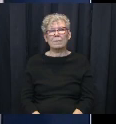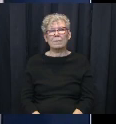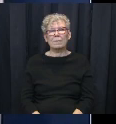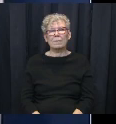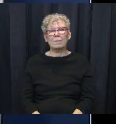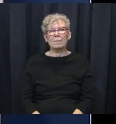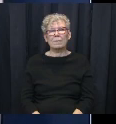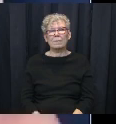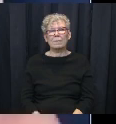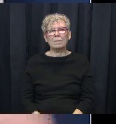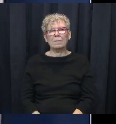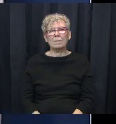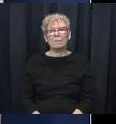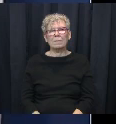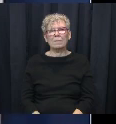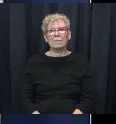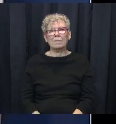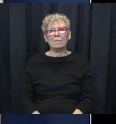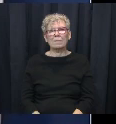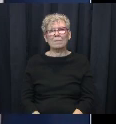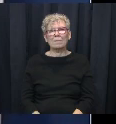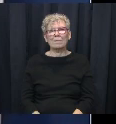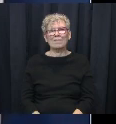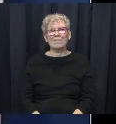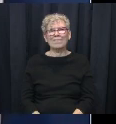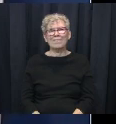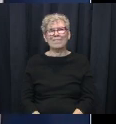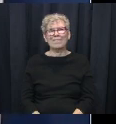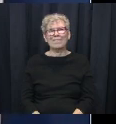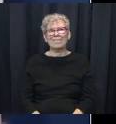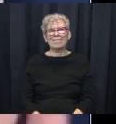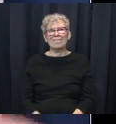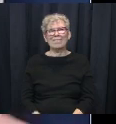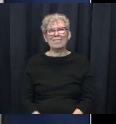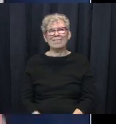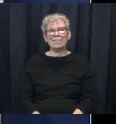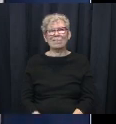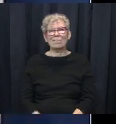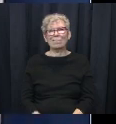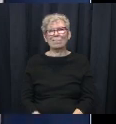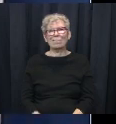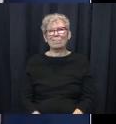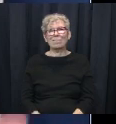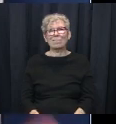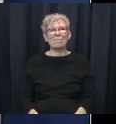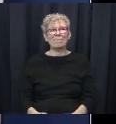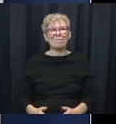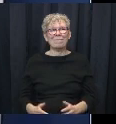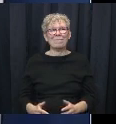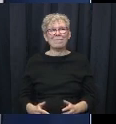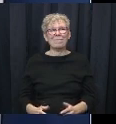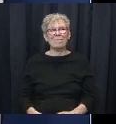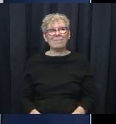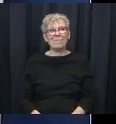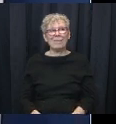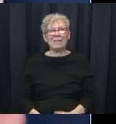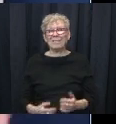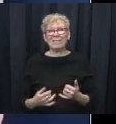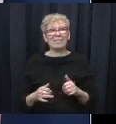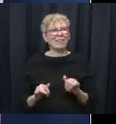la población. Todas las personas de nuestro estado mayor que 65 años pueden